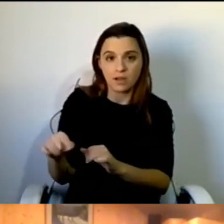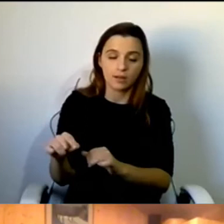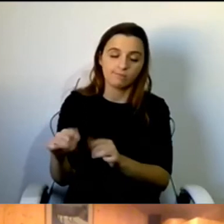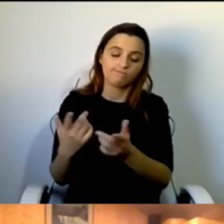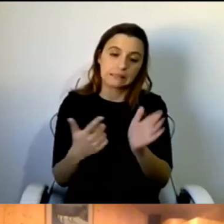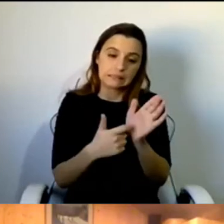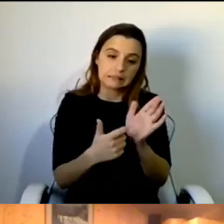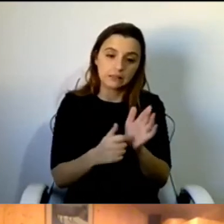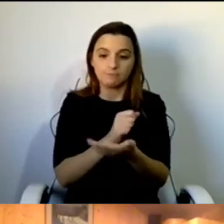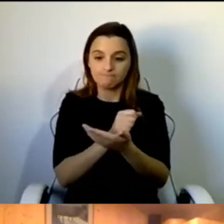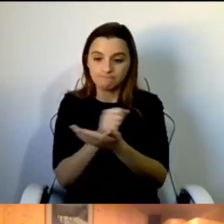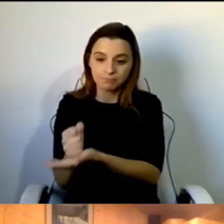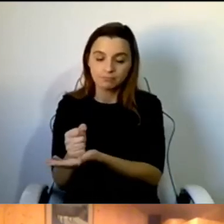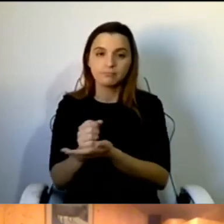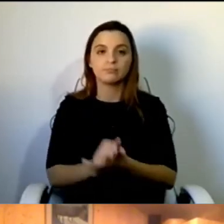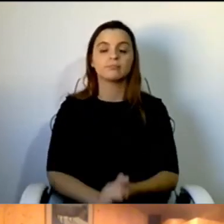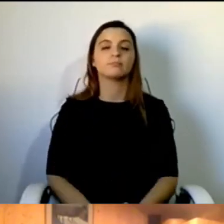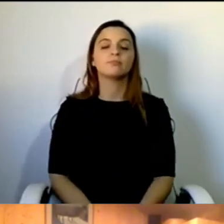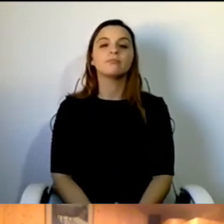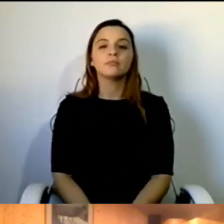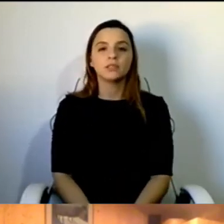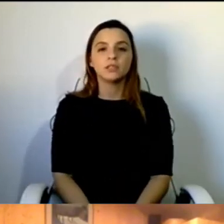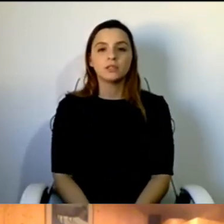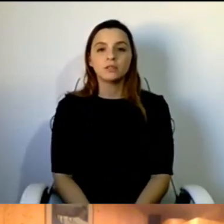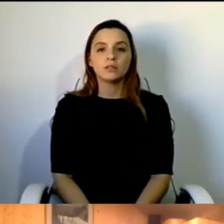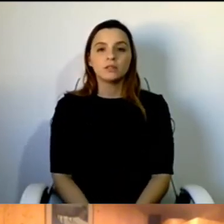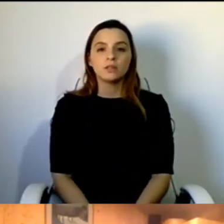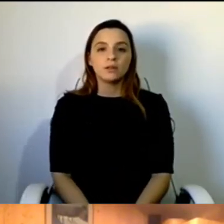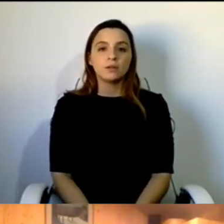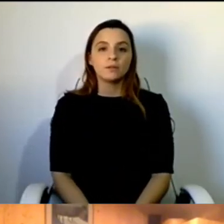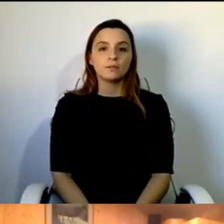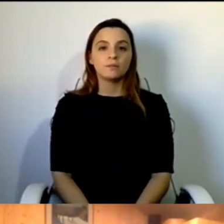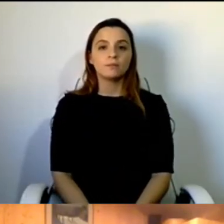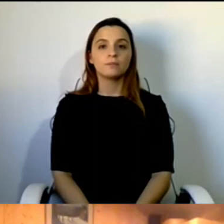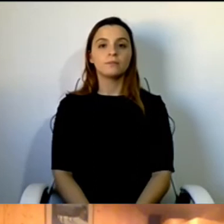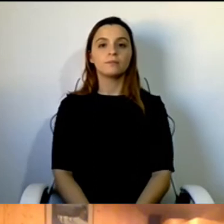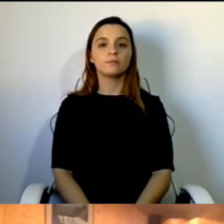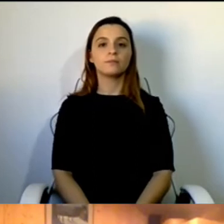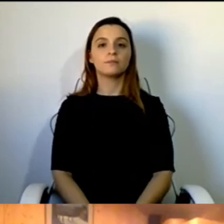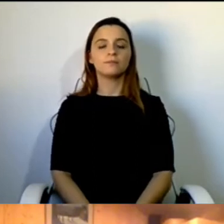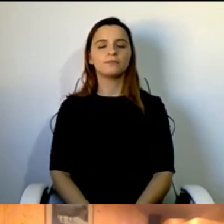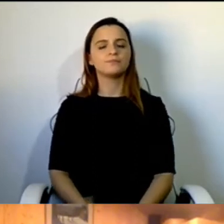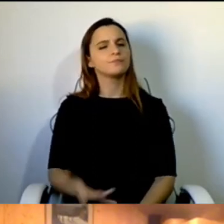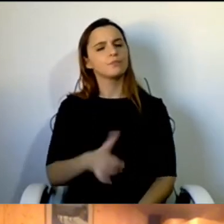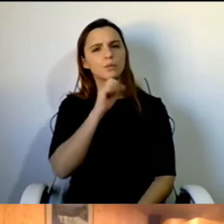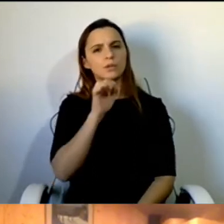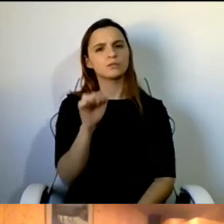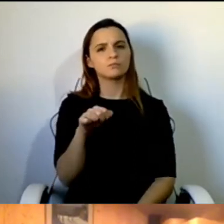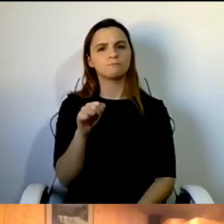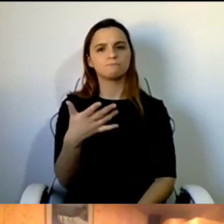That sounds very good. But as time has gone on and the